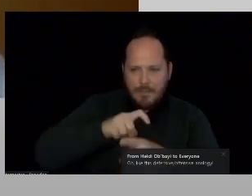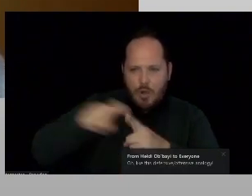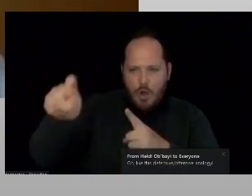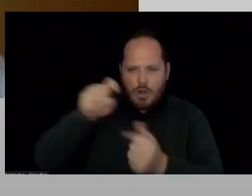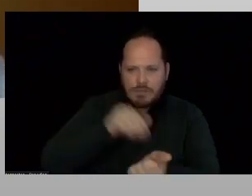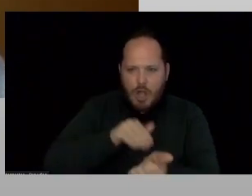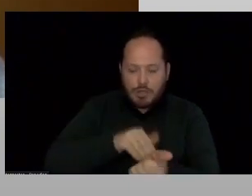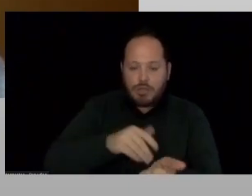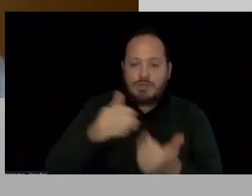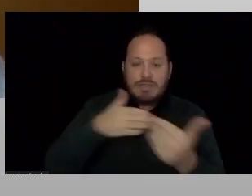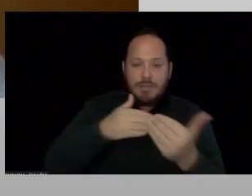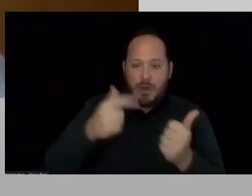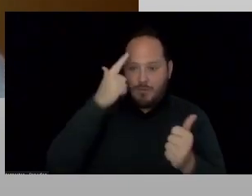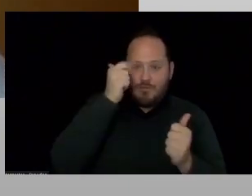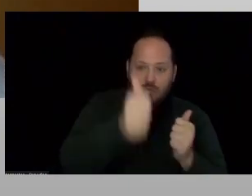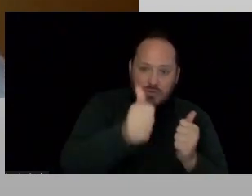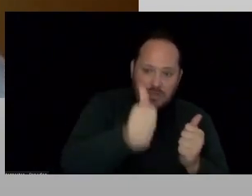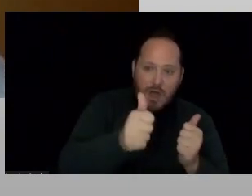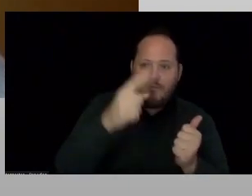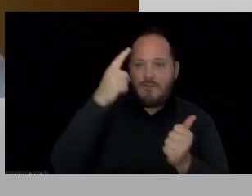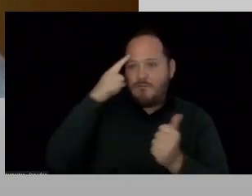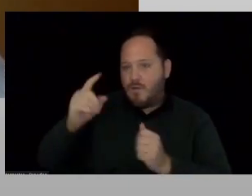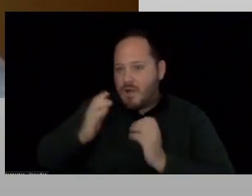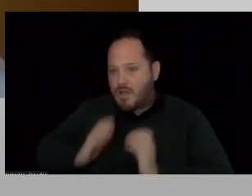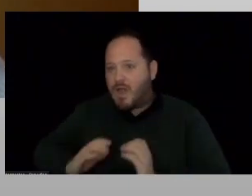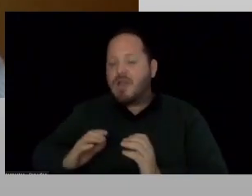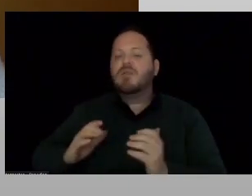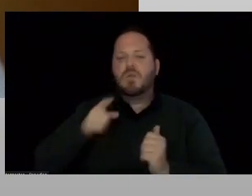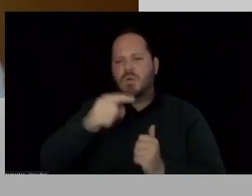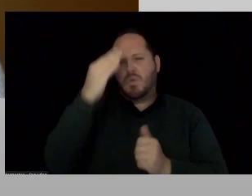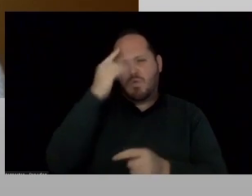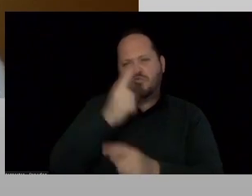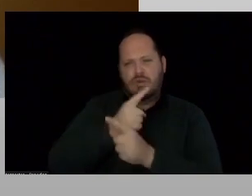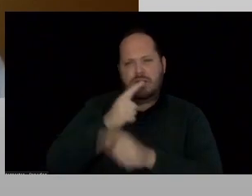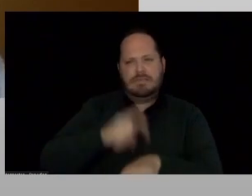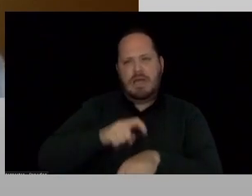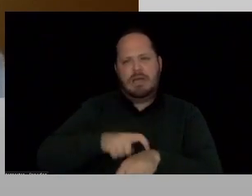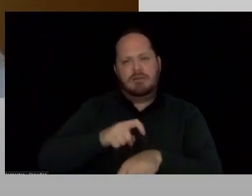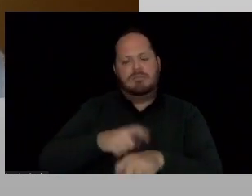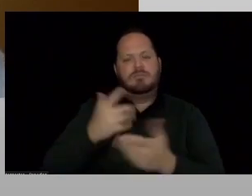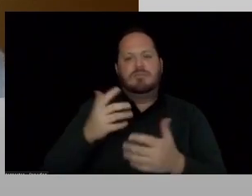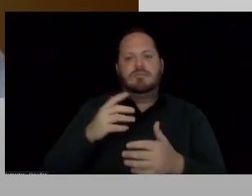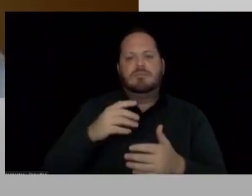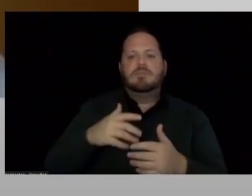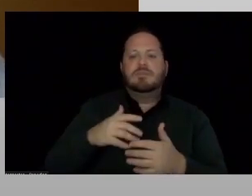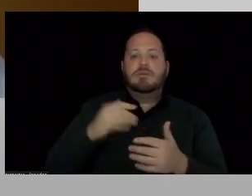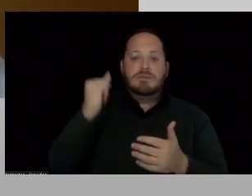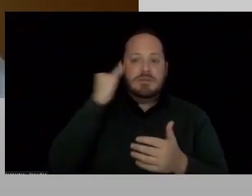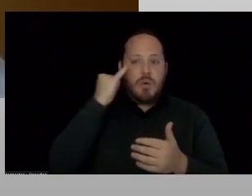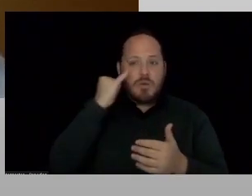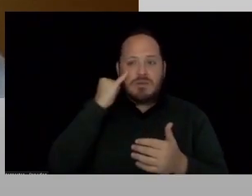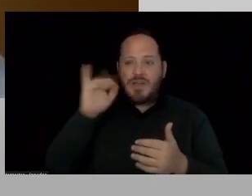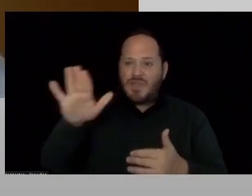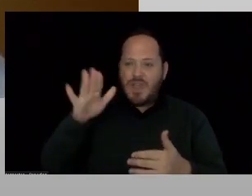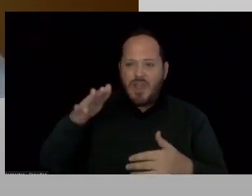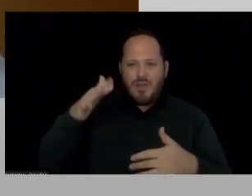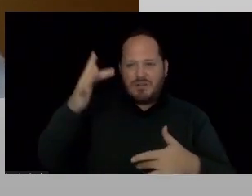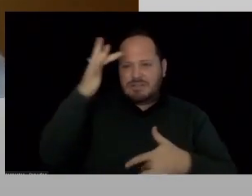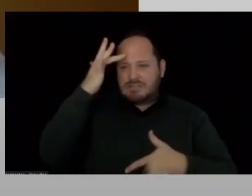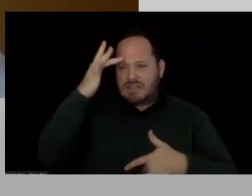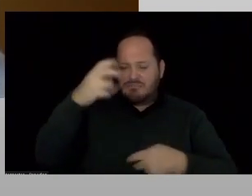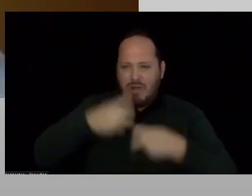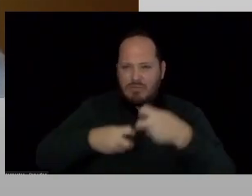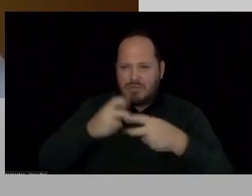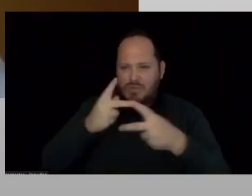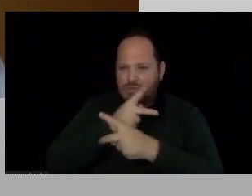these are pretty obvious things. If someone has been sick and they're not getting better, or if they're getting worse, if someone ever has difficulty breathing or shortness of breath where you feel